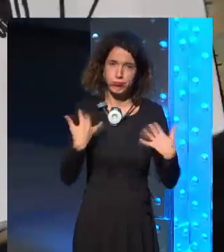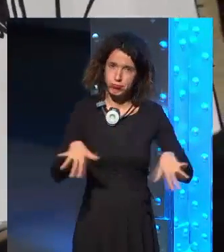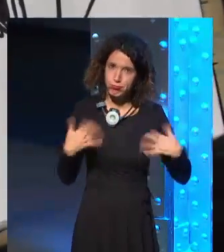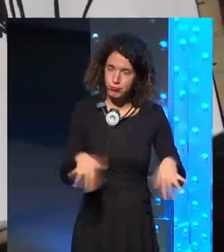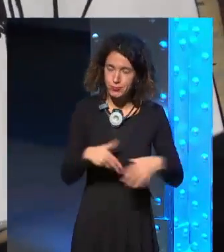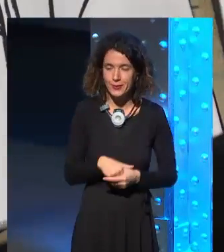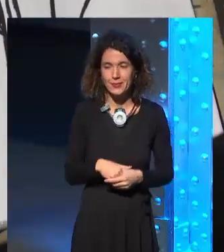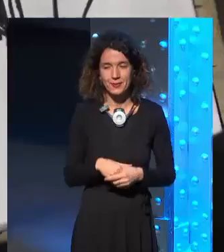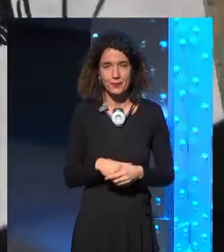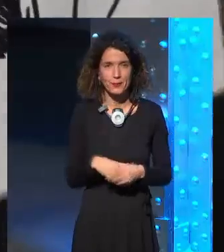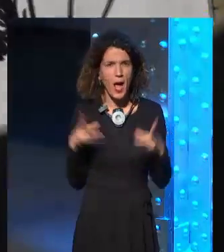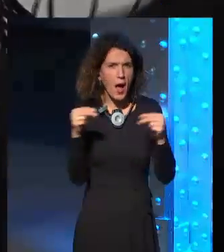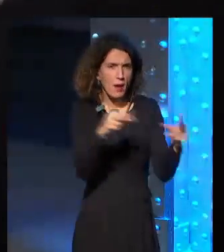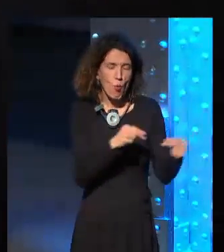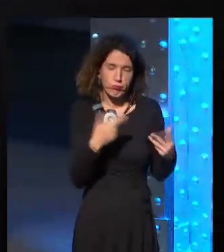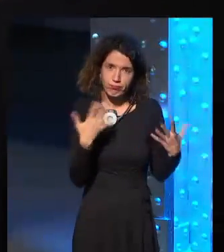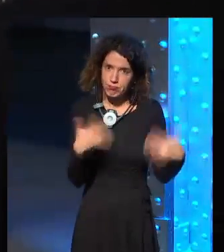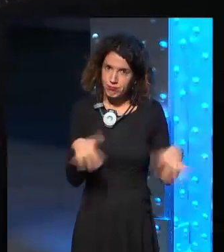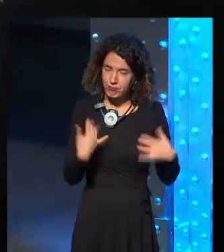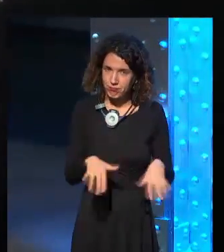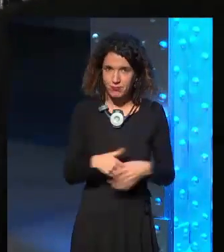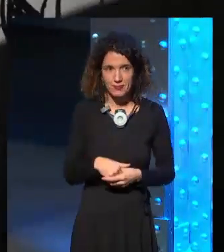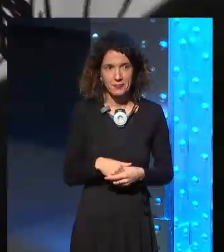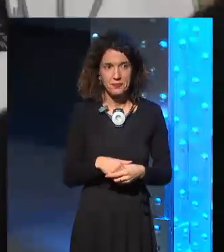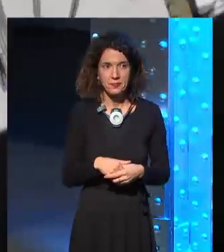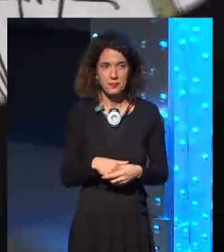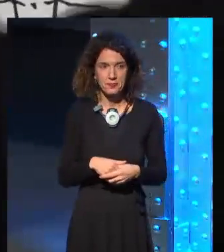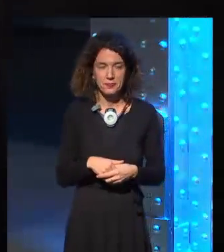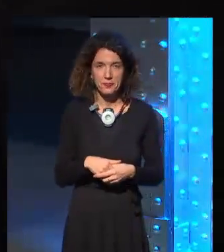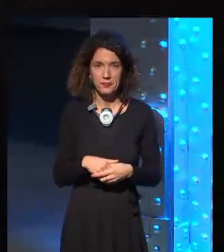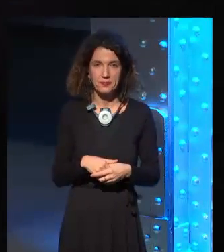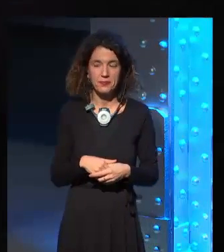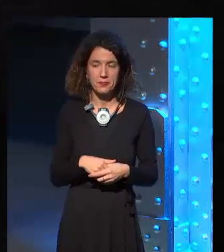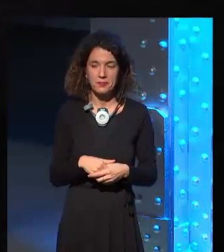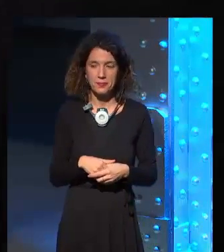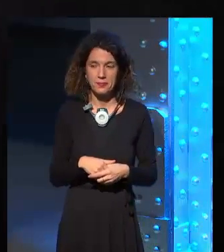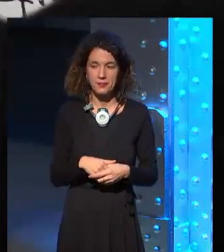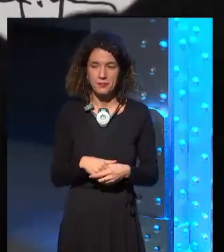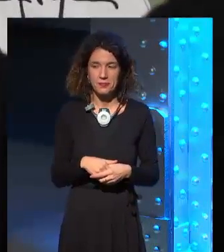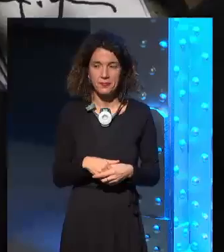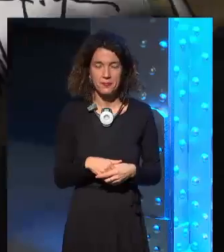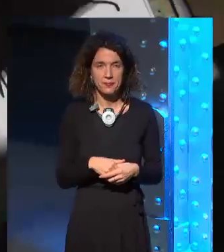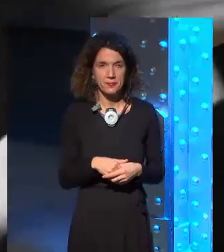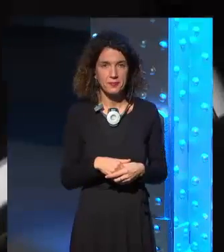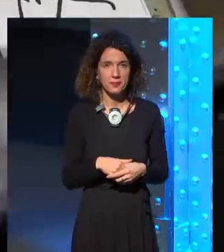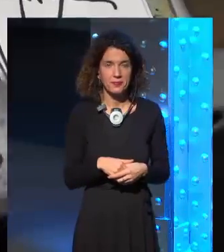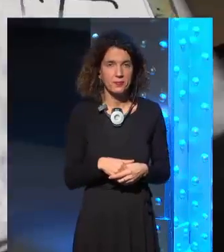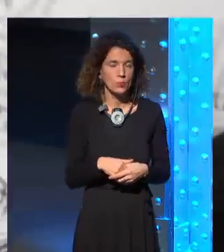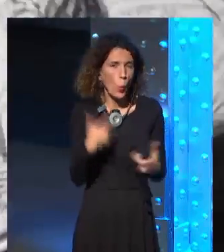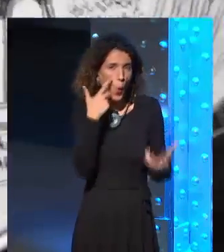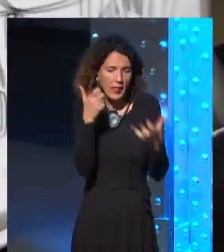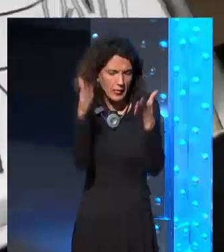We're talking all the time, but yes, we look smiling. And we've been speaking and talking a lot